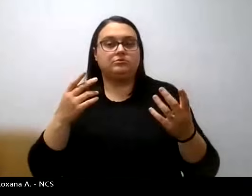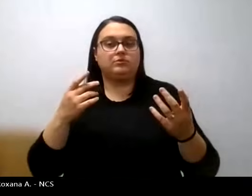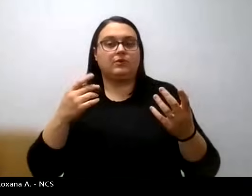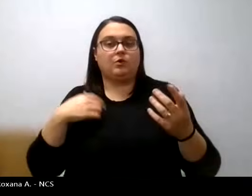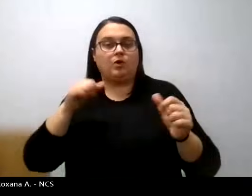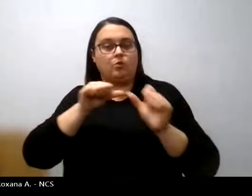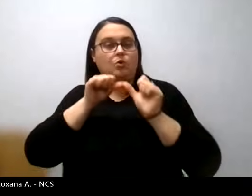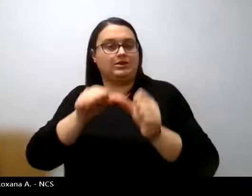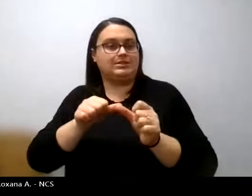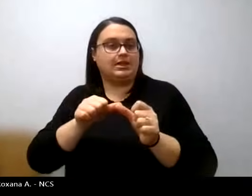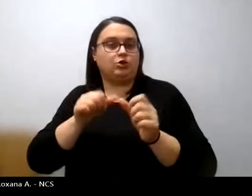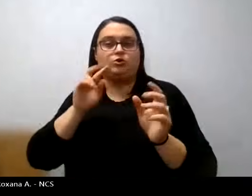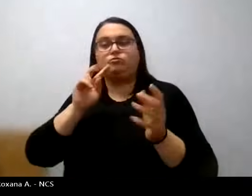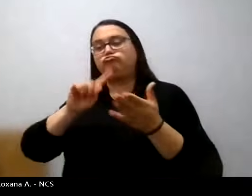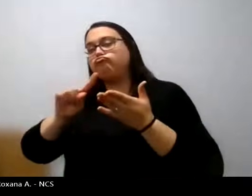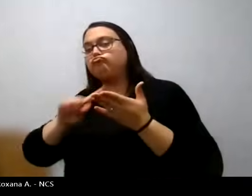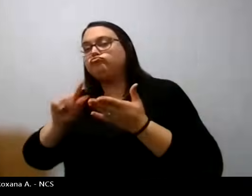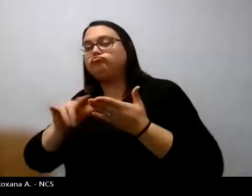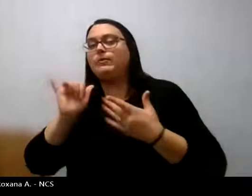path.